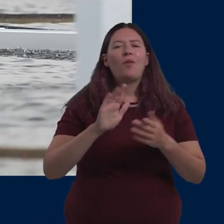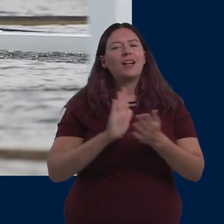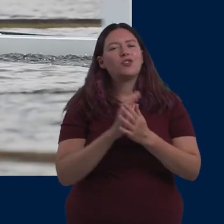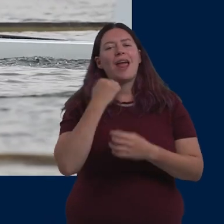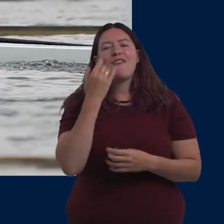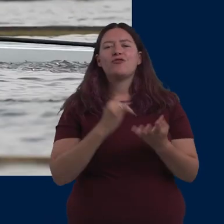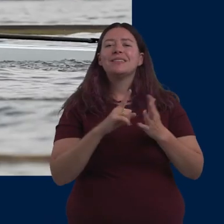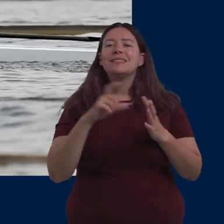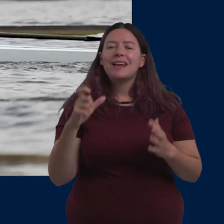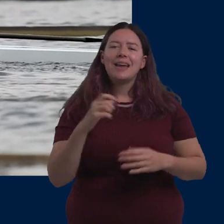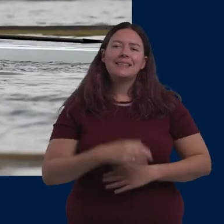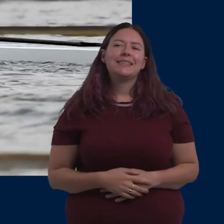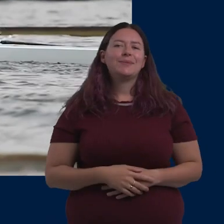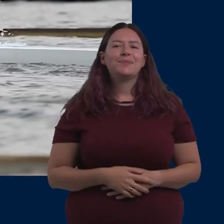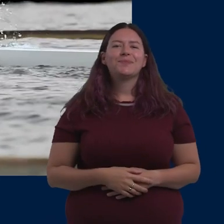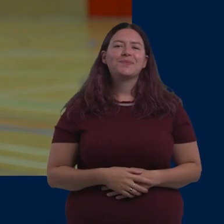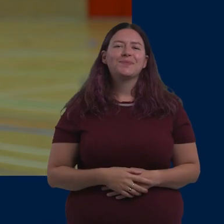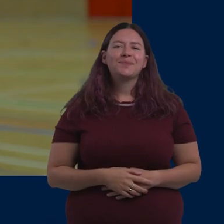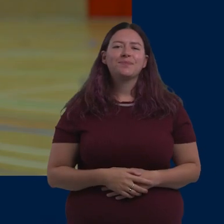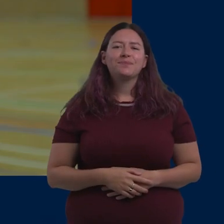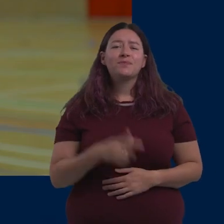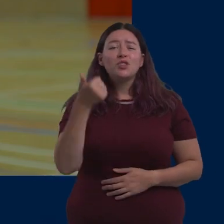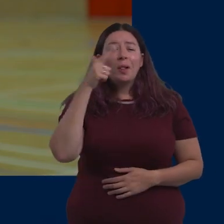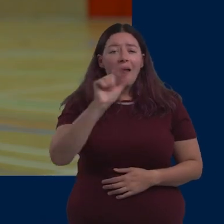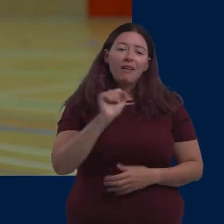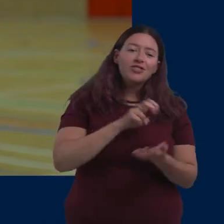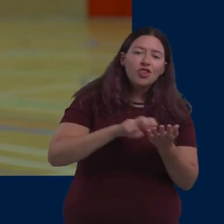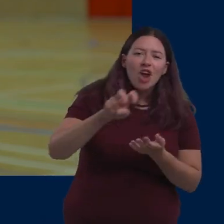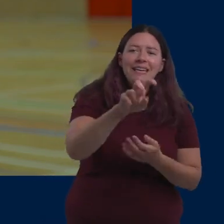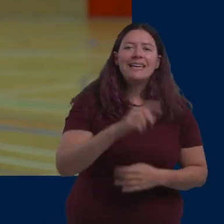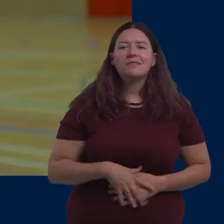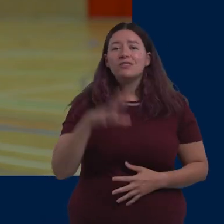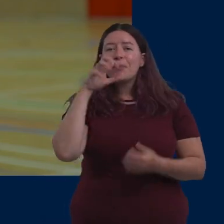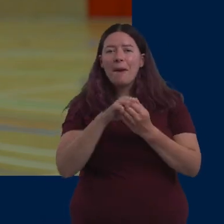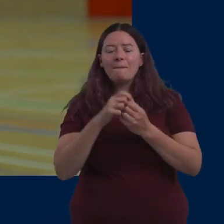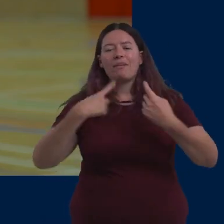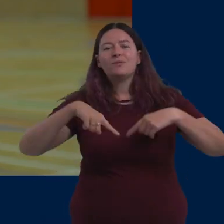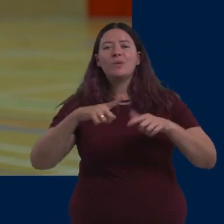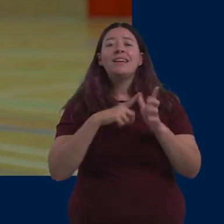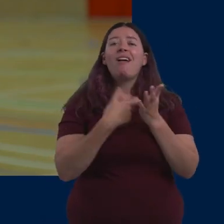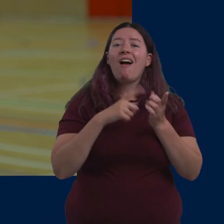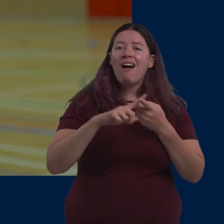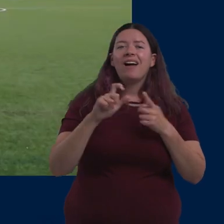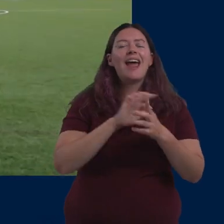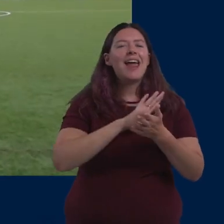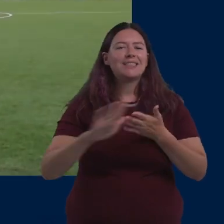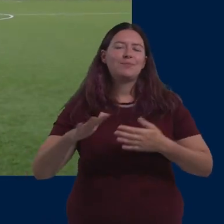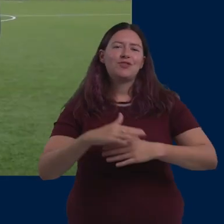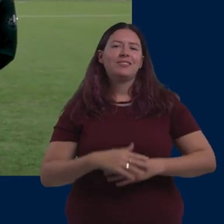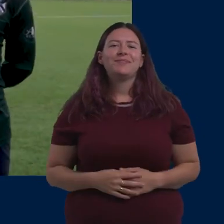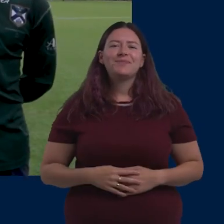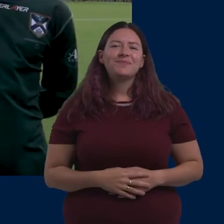of all, enjoy every second. Good luck with your journey, and remember, we are Edinburgh.